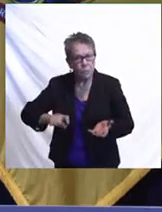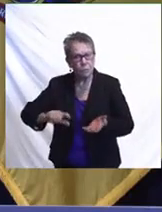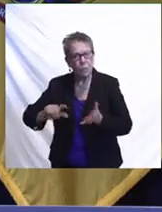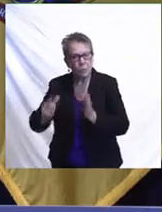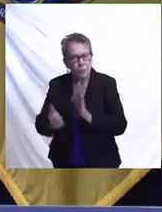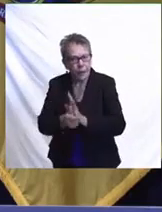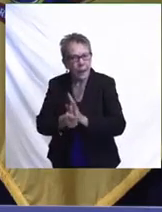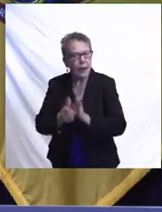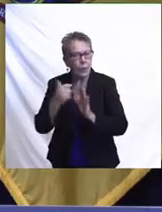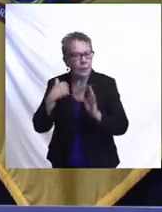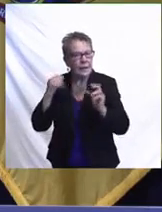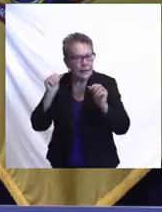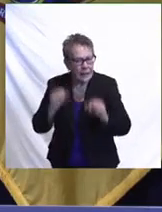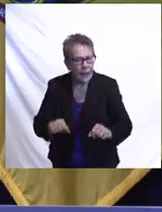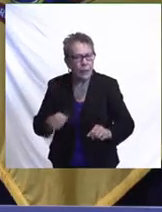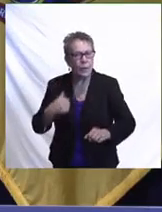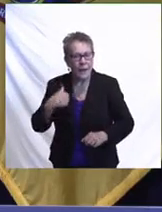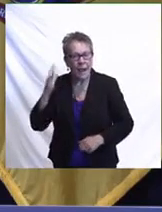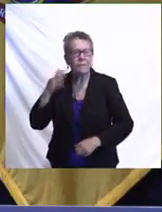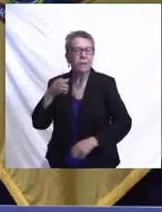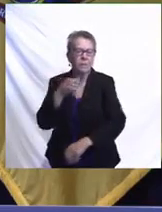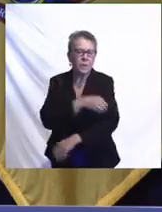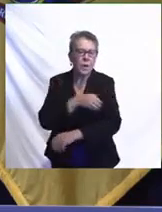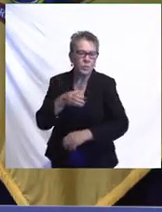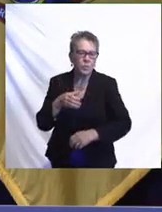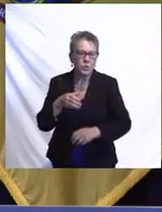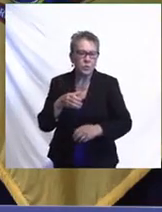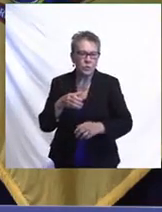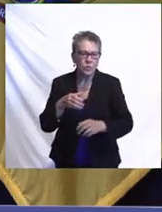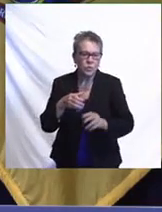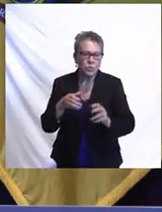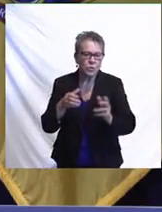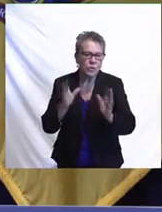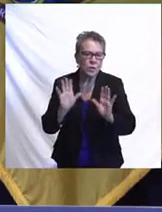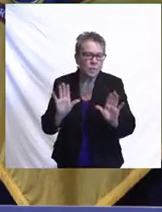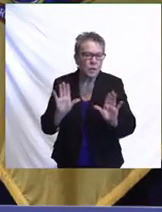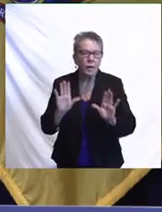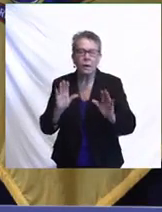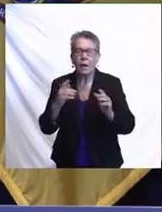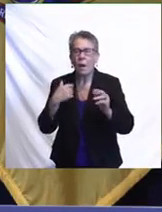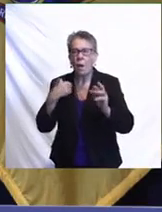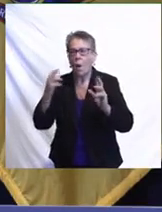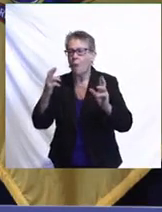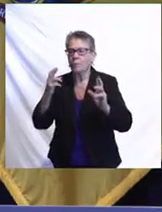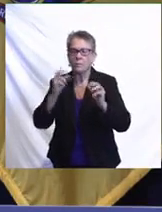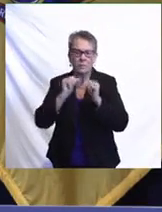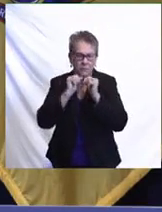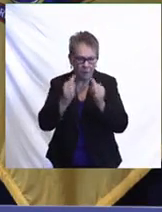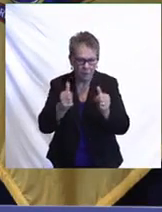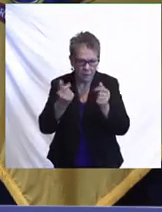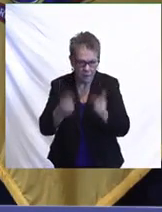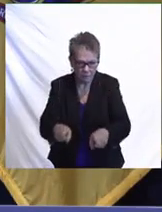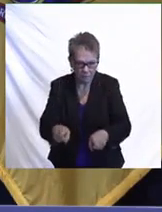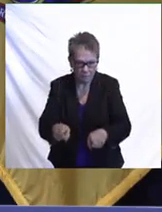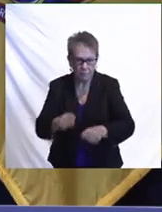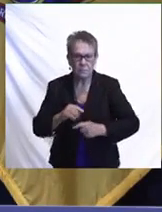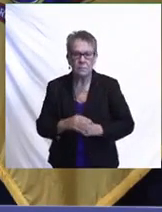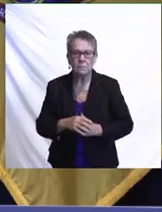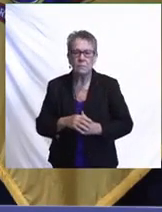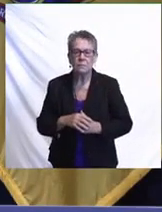or not we'd ever, please God, we don't have to take that step. Yeah, that is a concern. I'm actually speaking to the White House